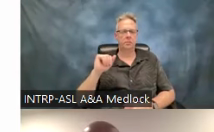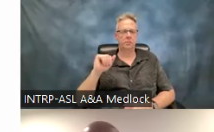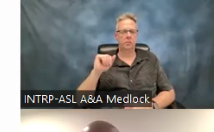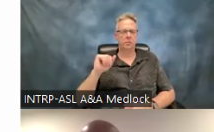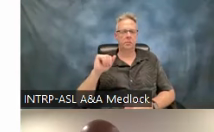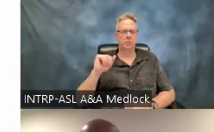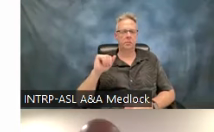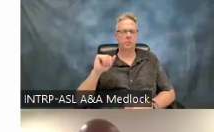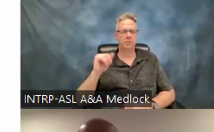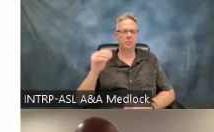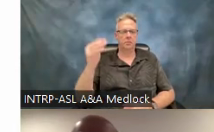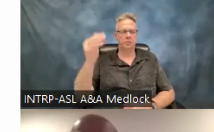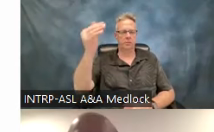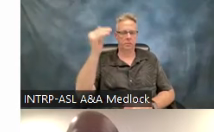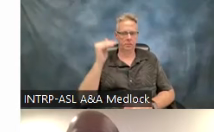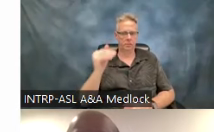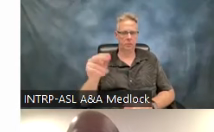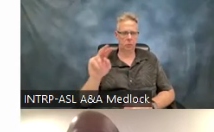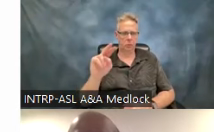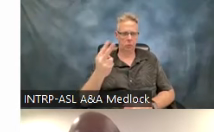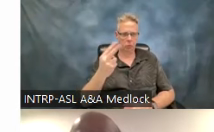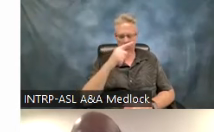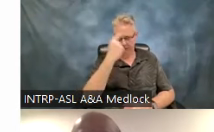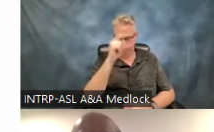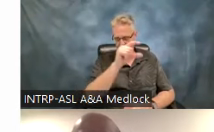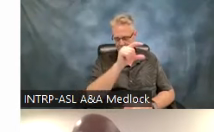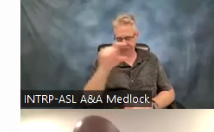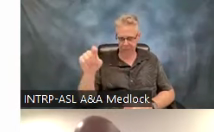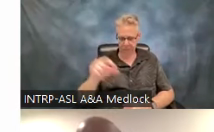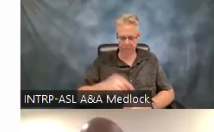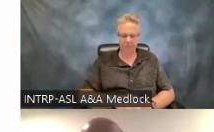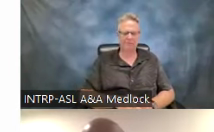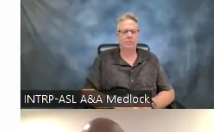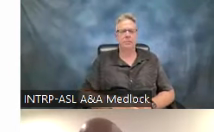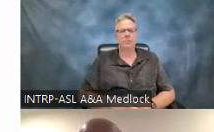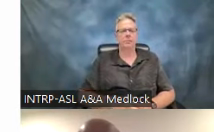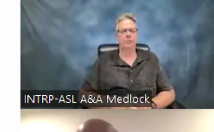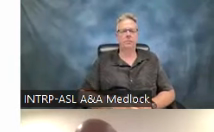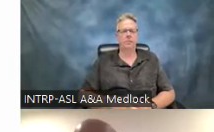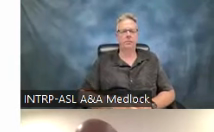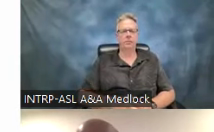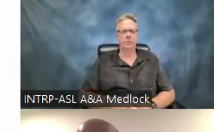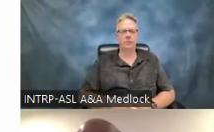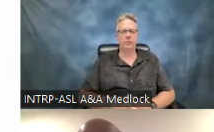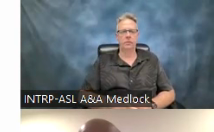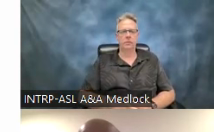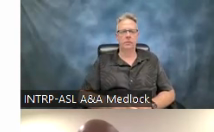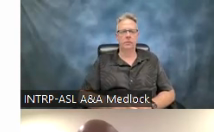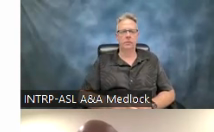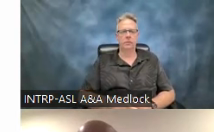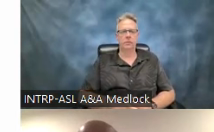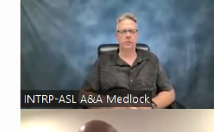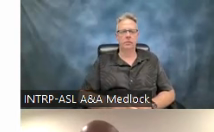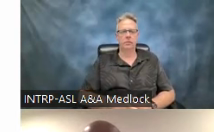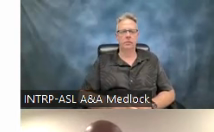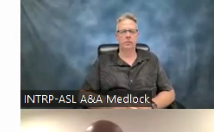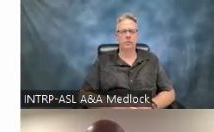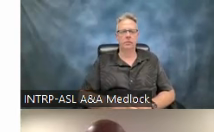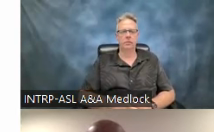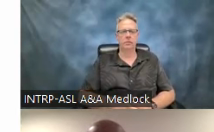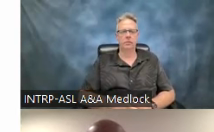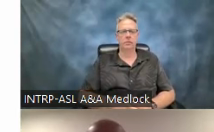I can do this to number two. The retention schedule should at least, or should be at least as long as the timeline